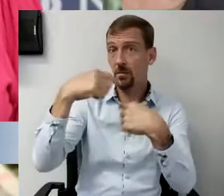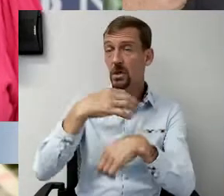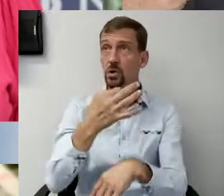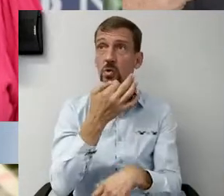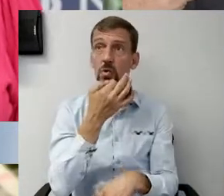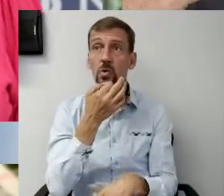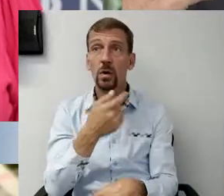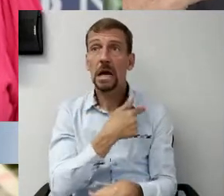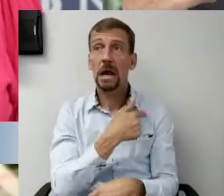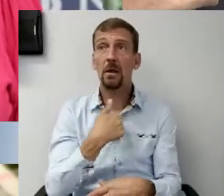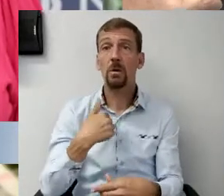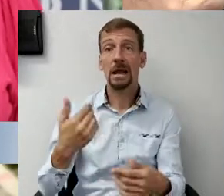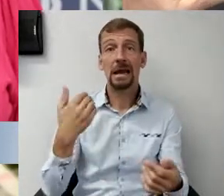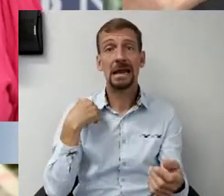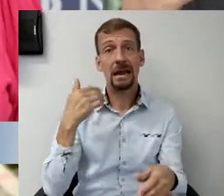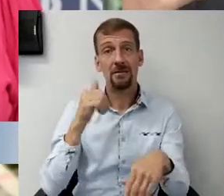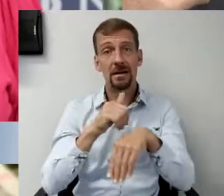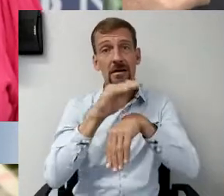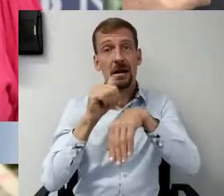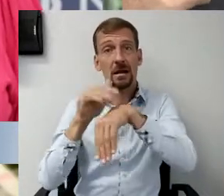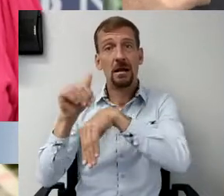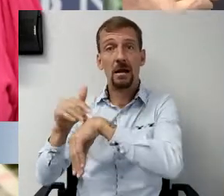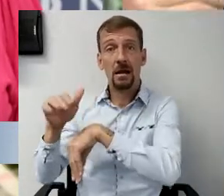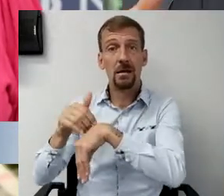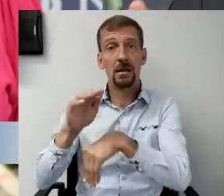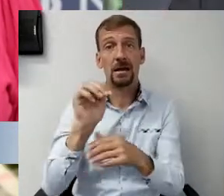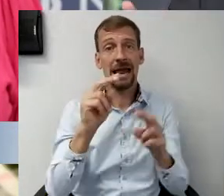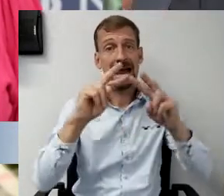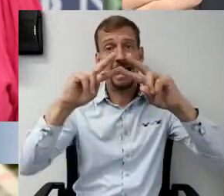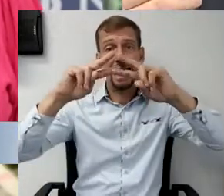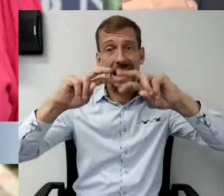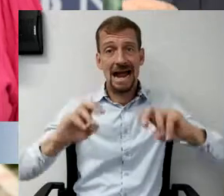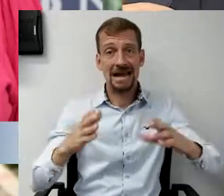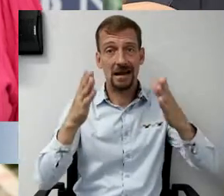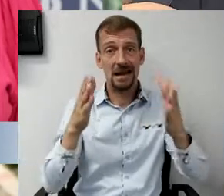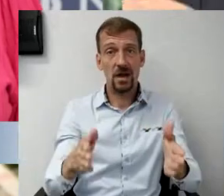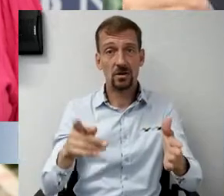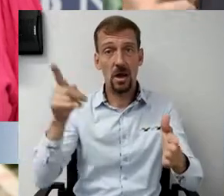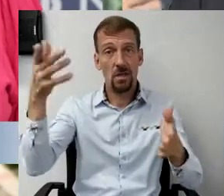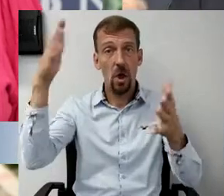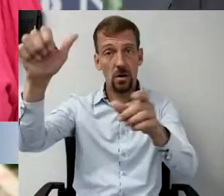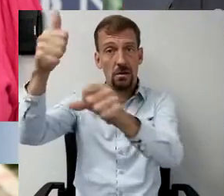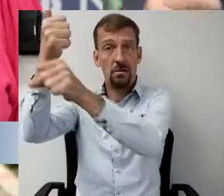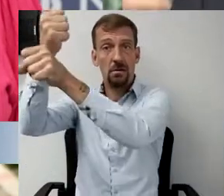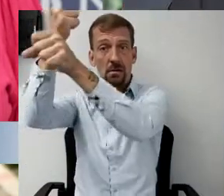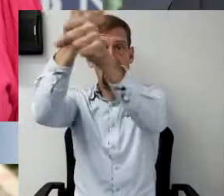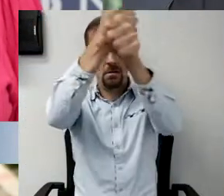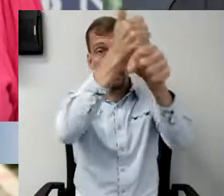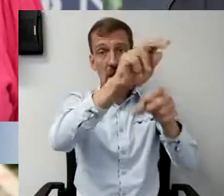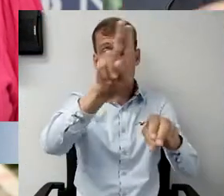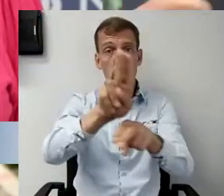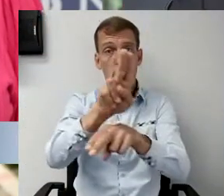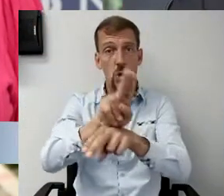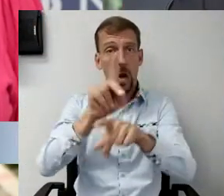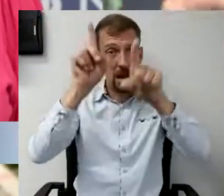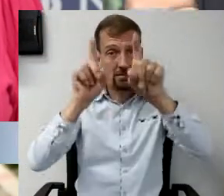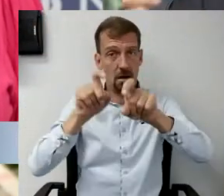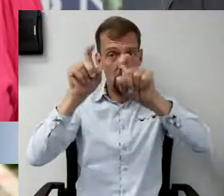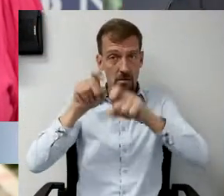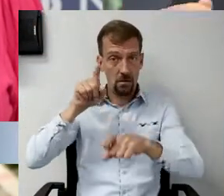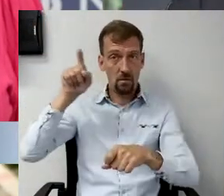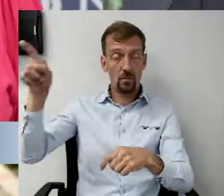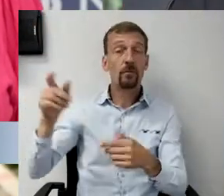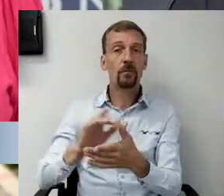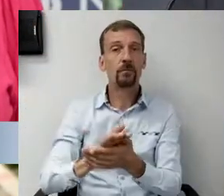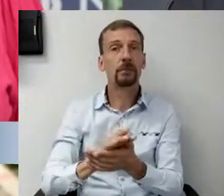we have deployed several analyzers out to Visalia Medical Clinic. They're already using them. They're already actually doing the tests as part of